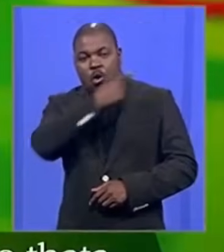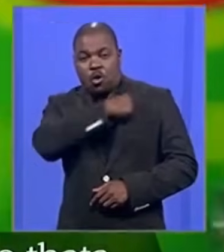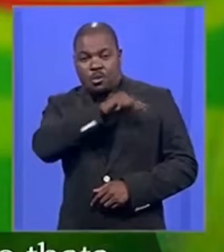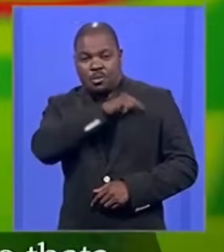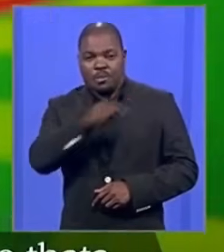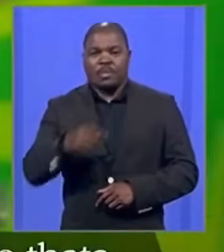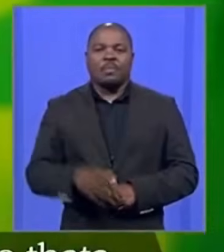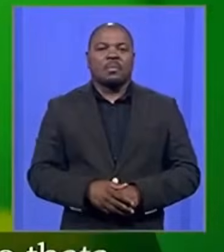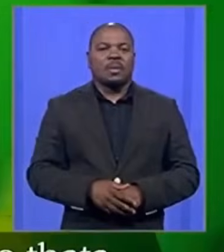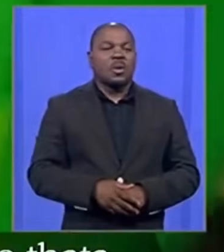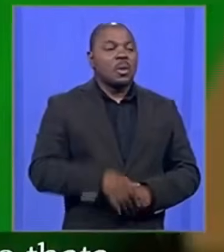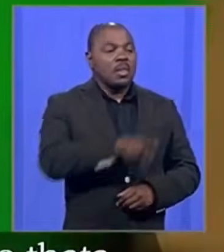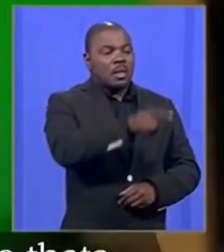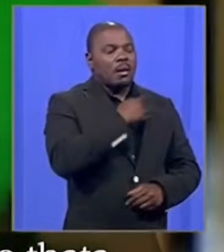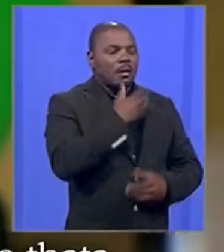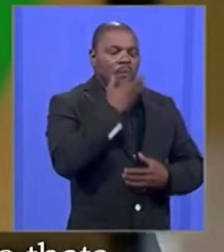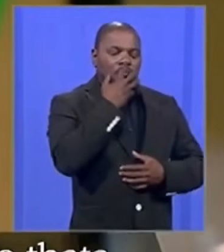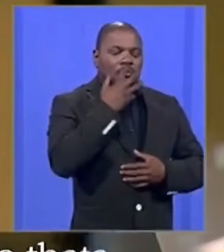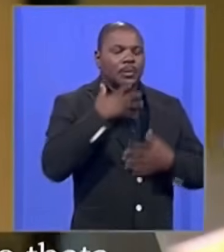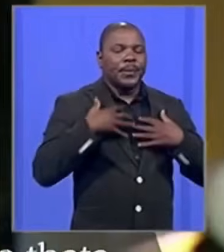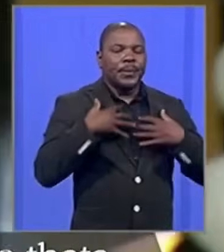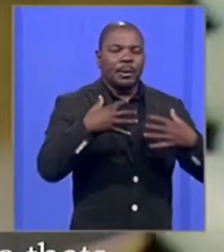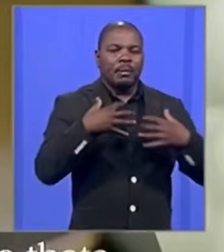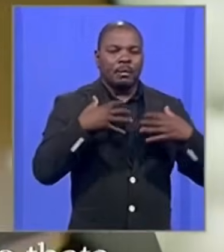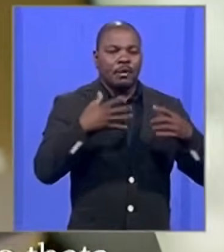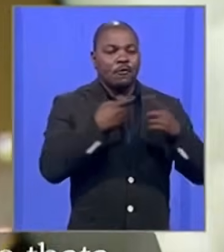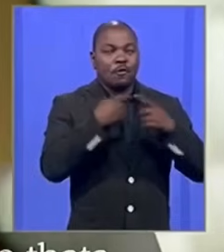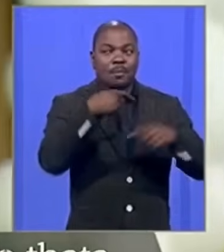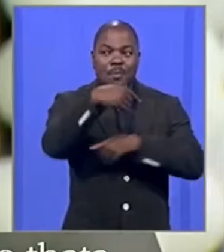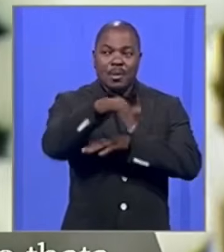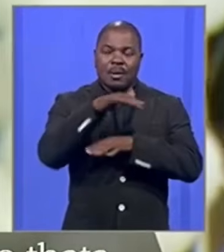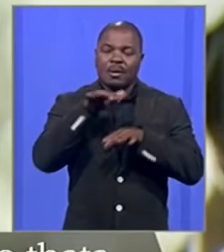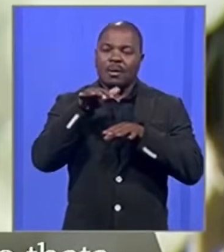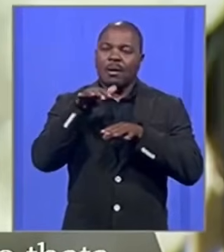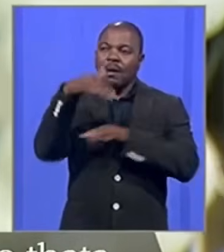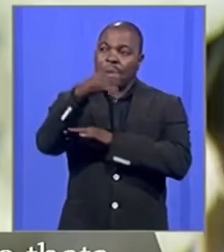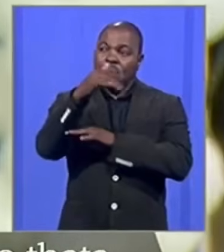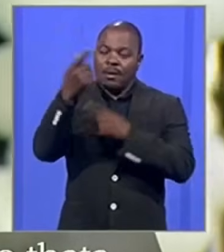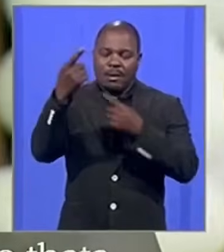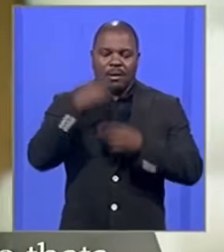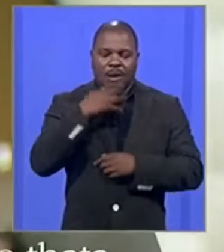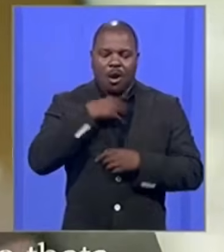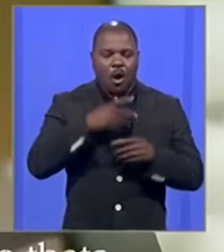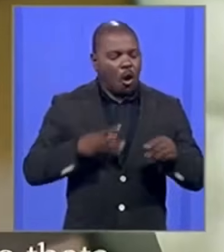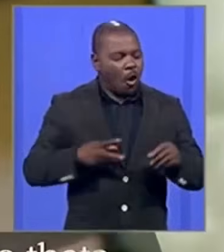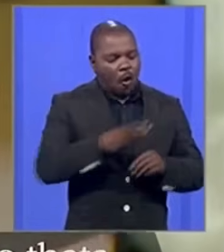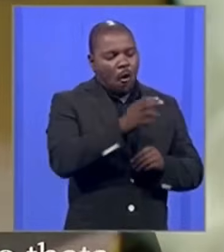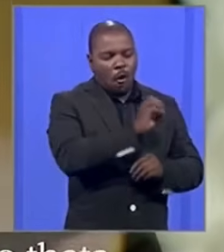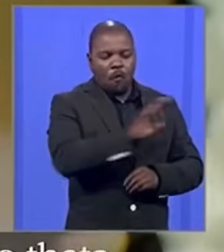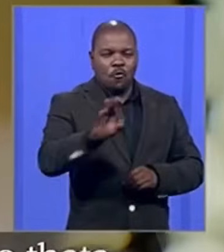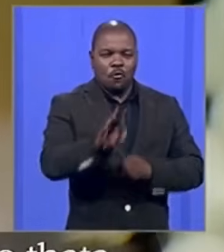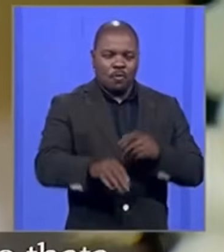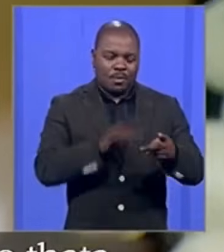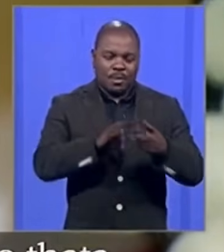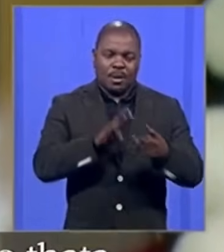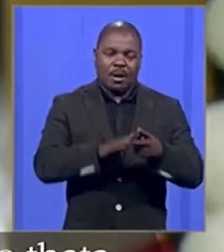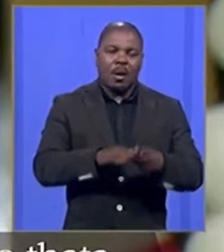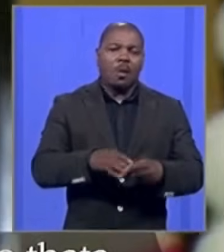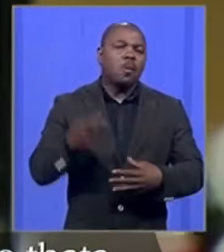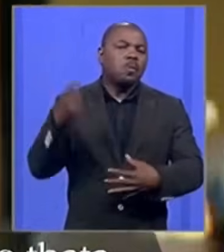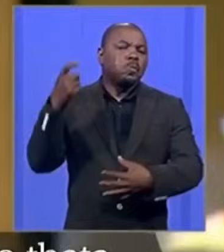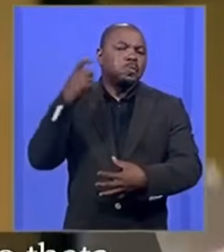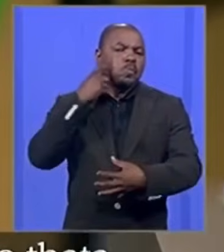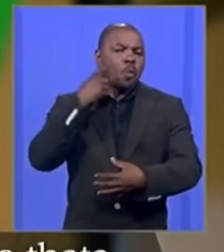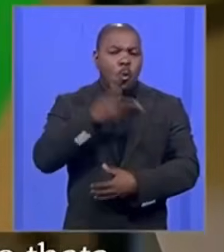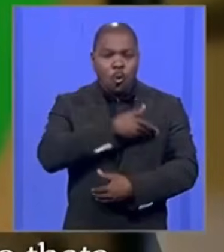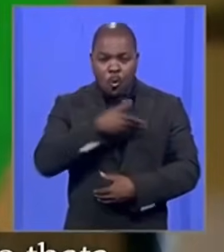off the oxygen of illegal foreigners. We are going to remove pregnant women and